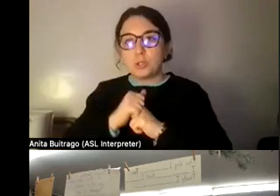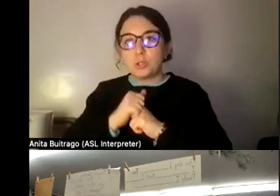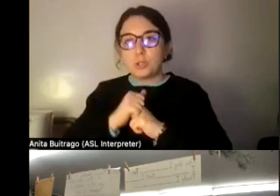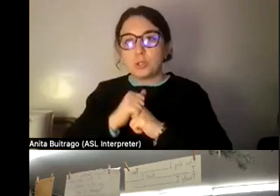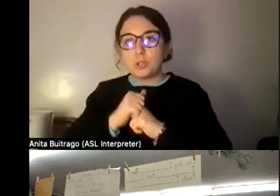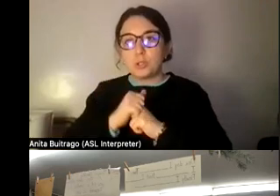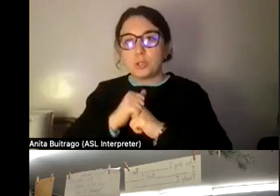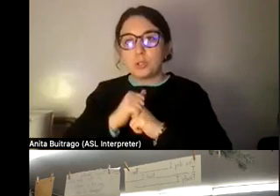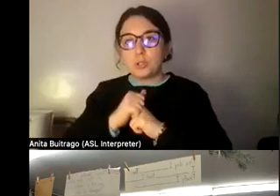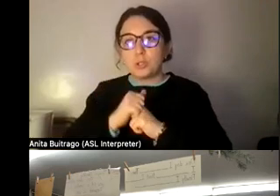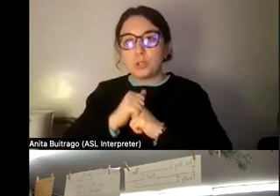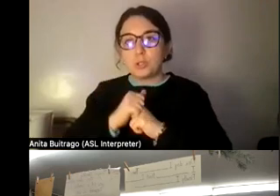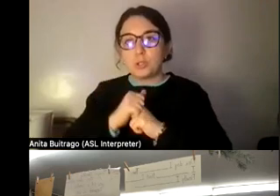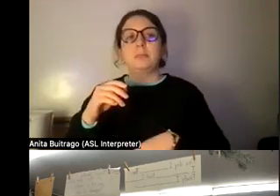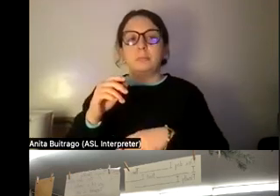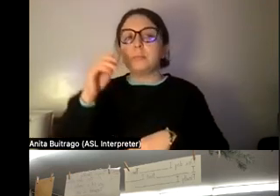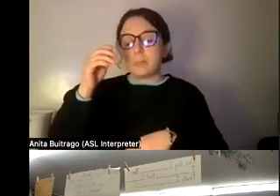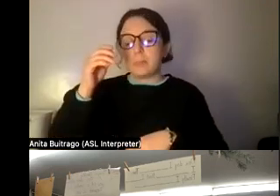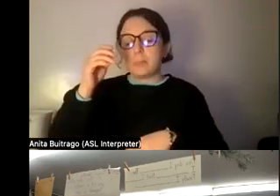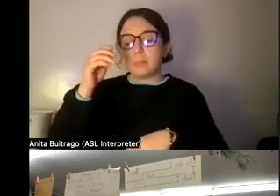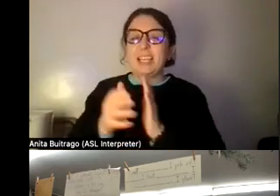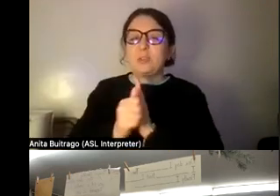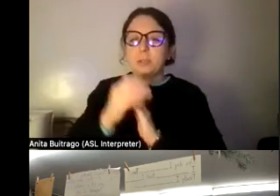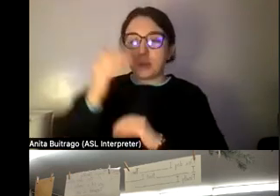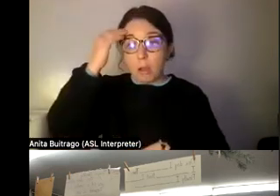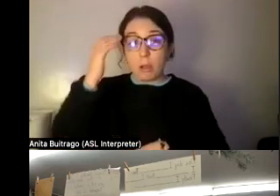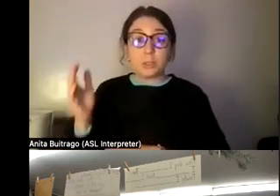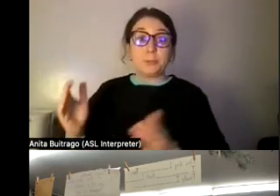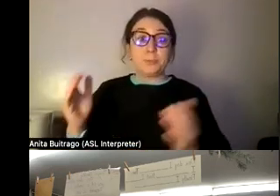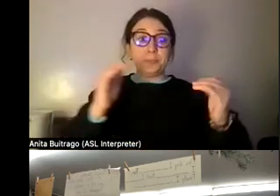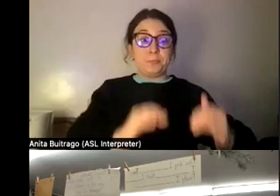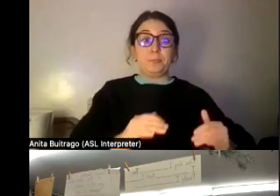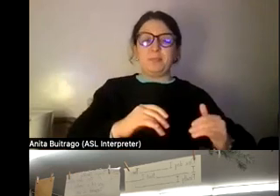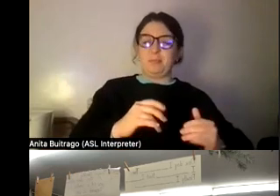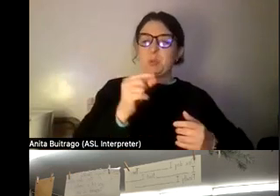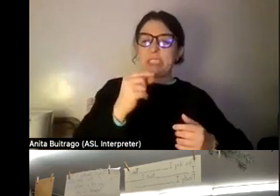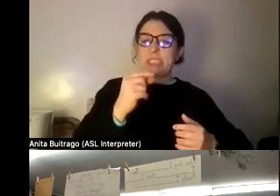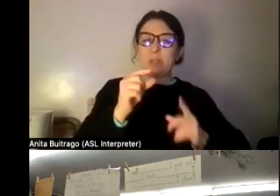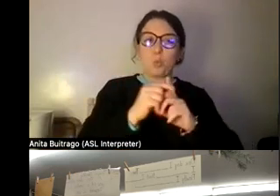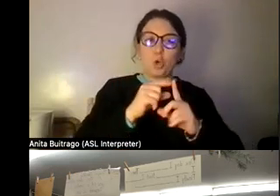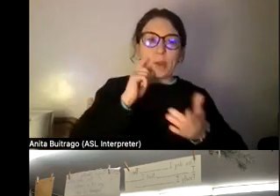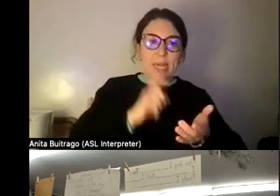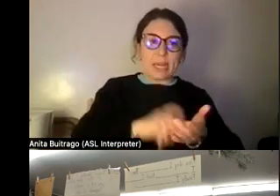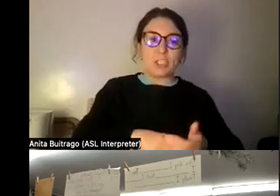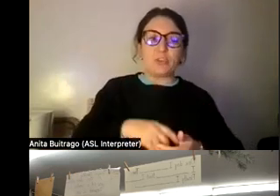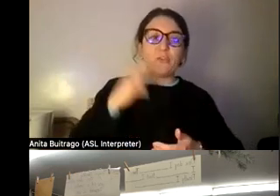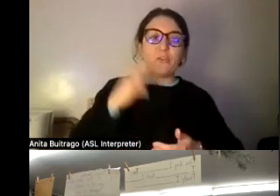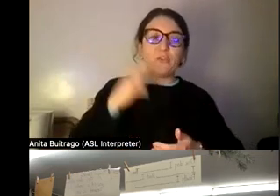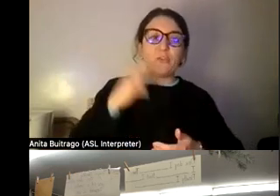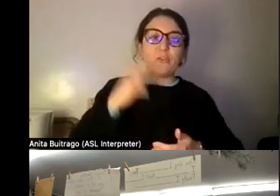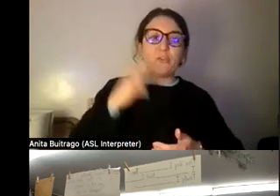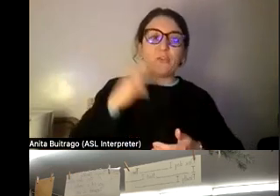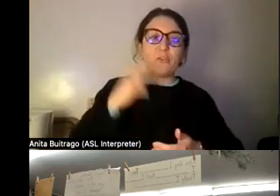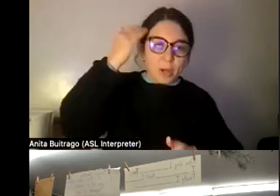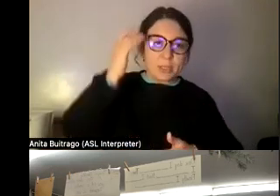bottom part, the green strands, is word recognition, phonological awareness, decoding, that's knowing the sounds